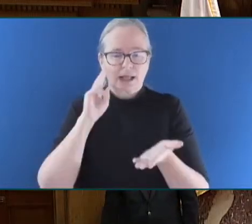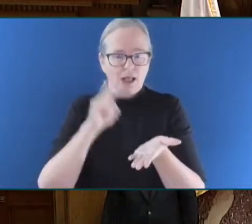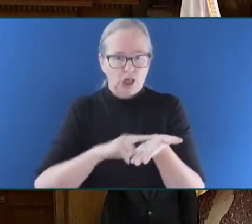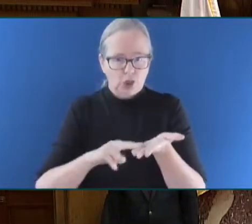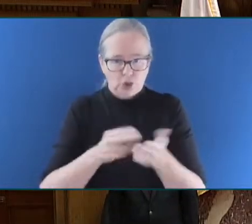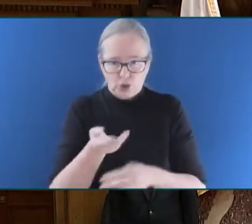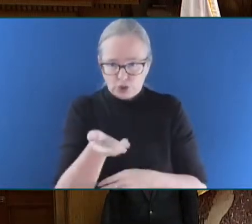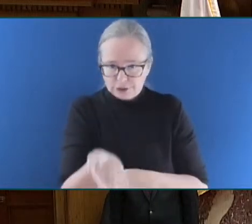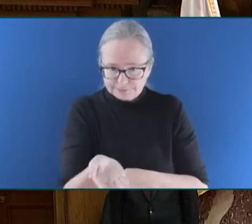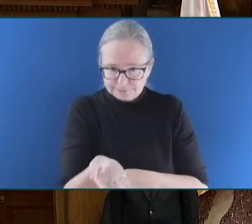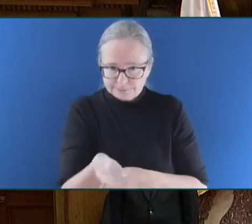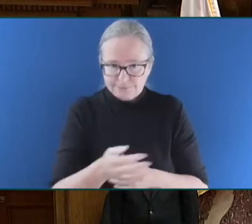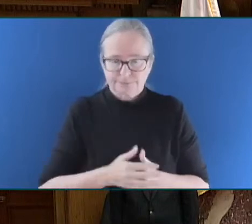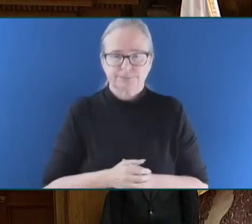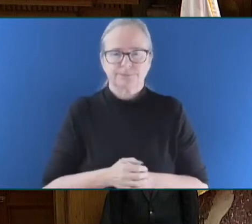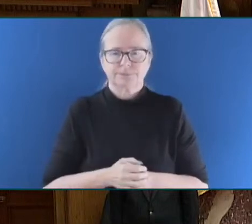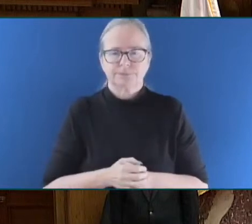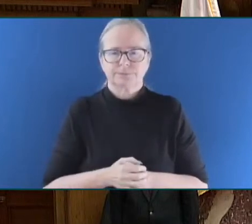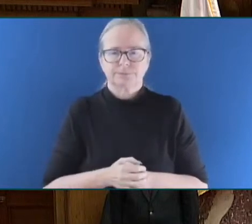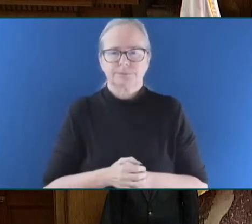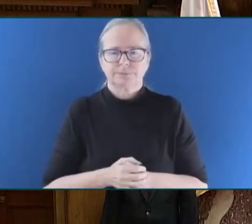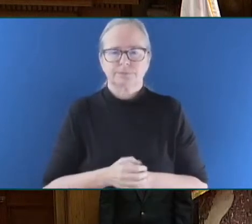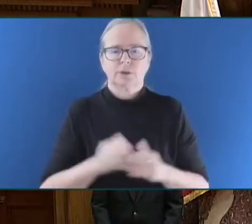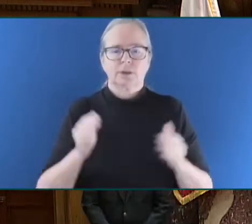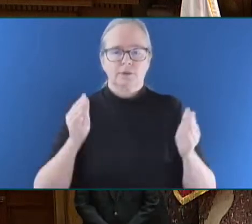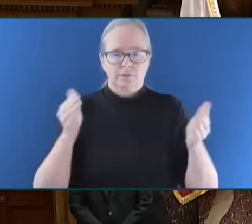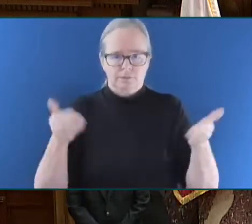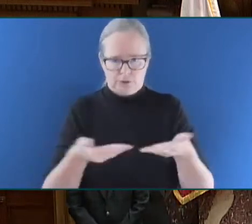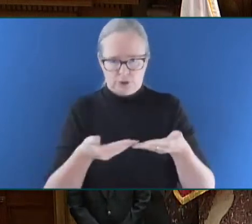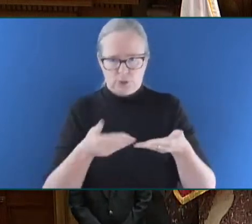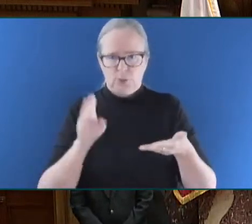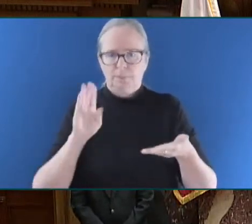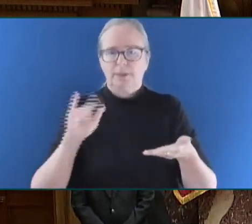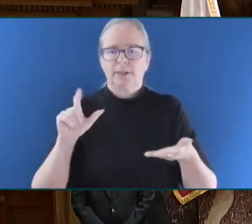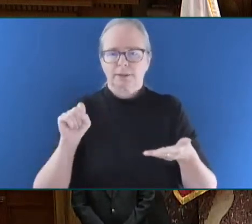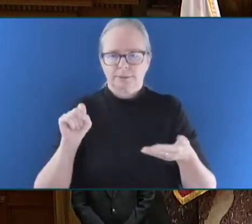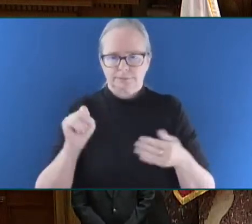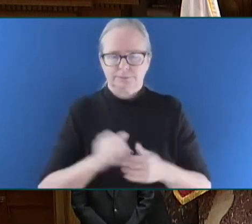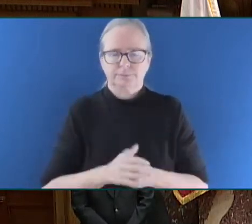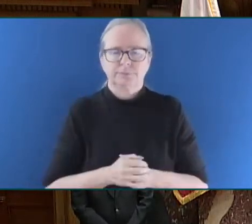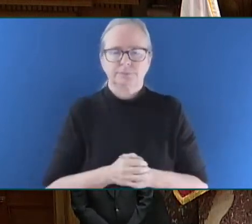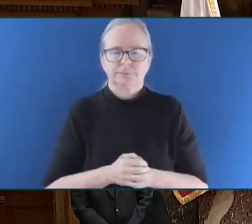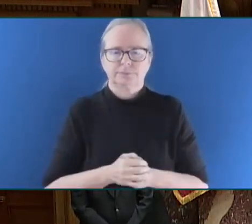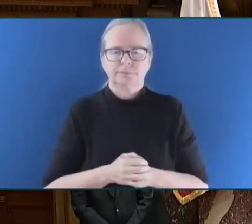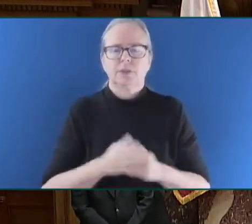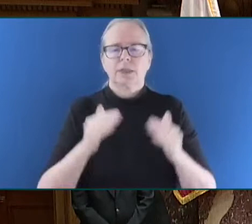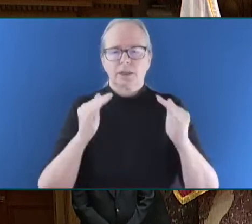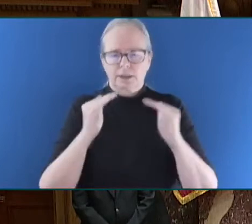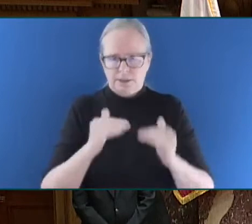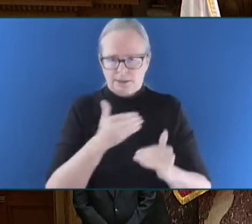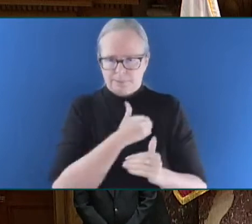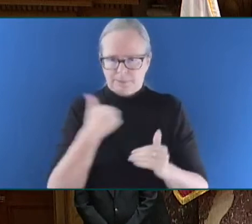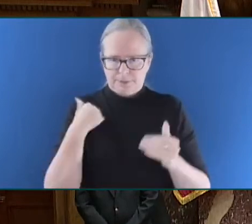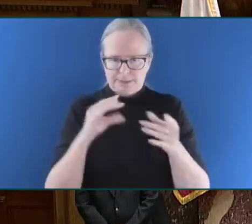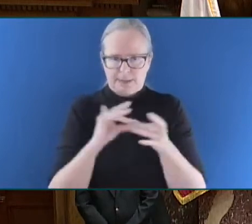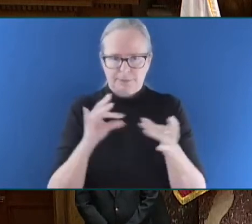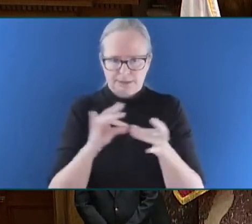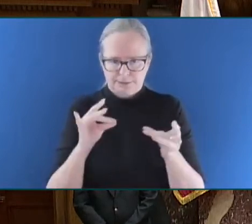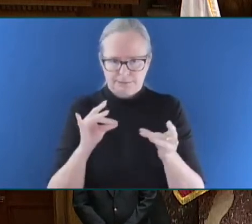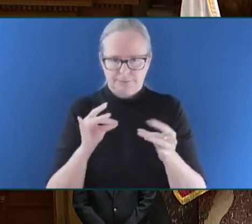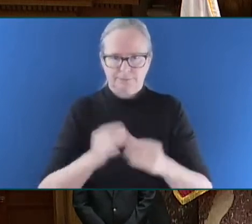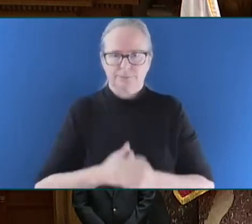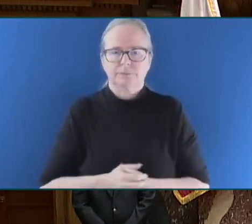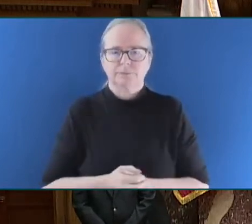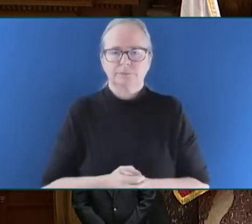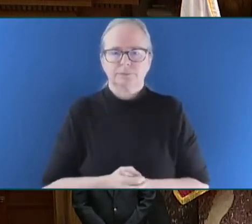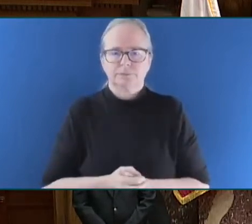Introduction of bills. Statements by members. Member for Peace River North. Yeah, thanks, Honourable Speaker. Today